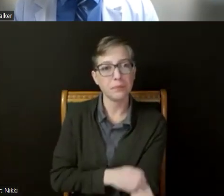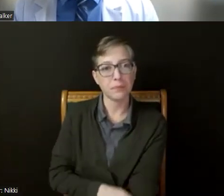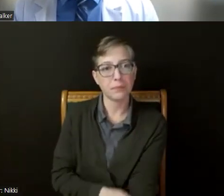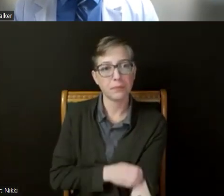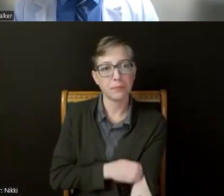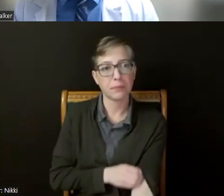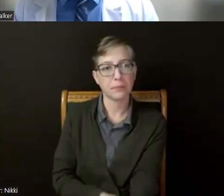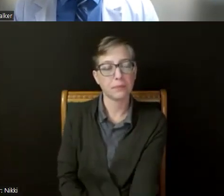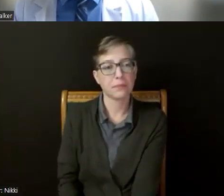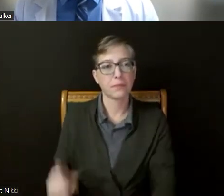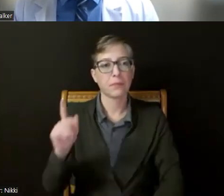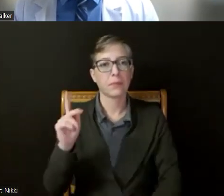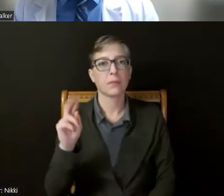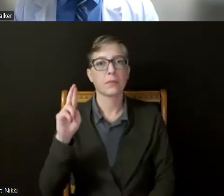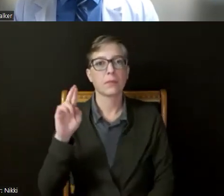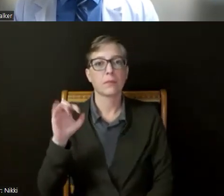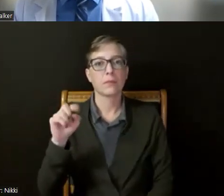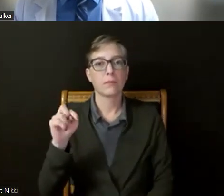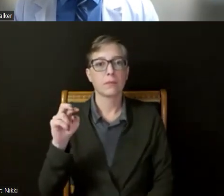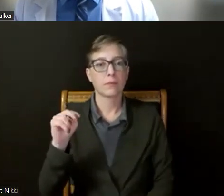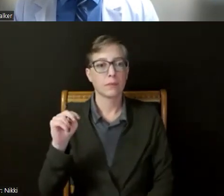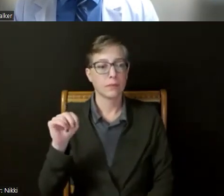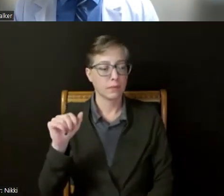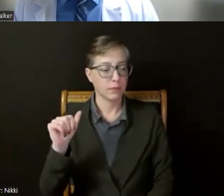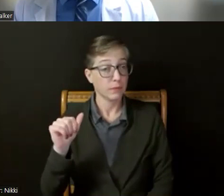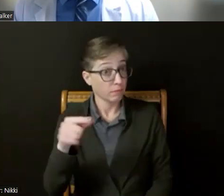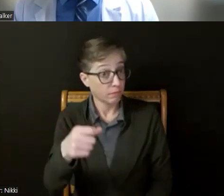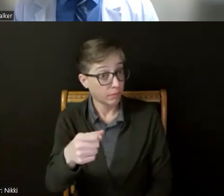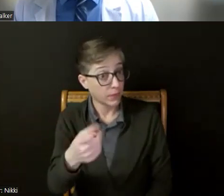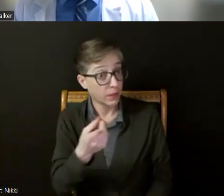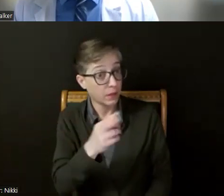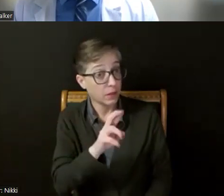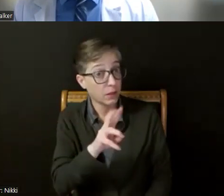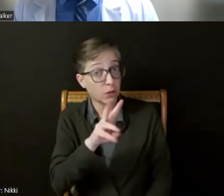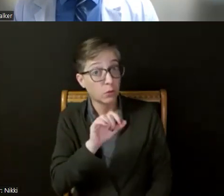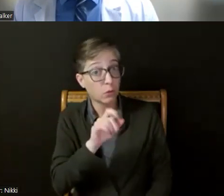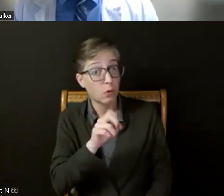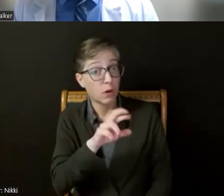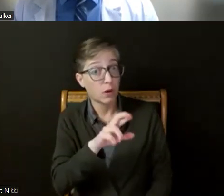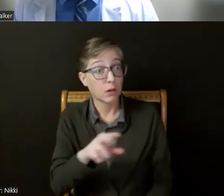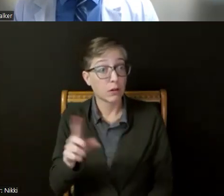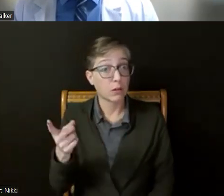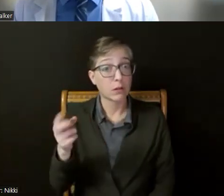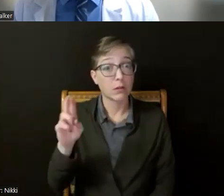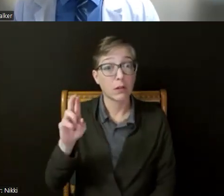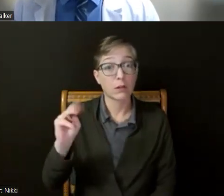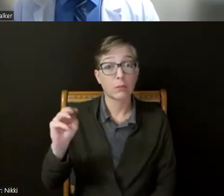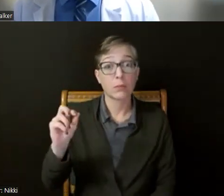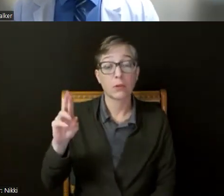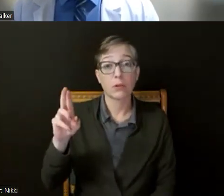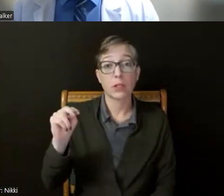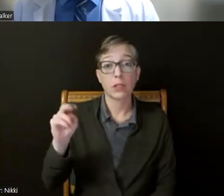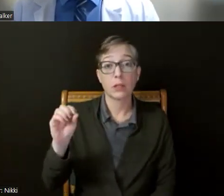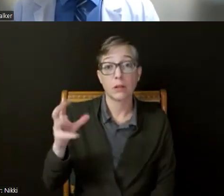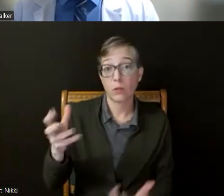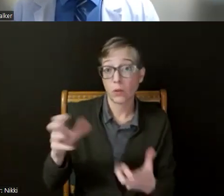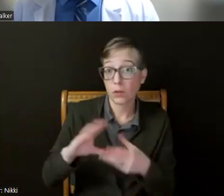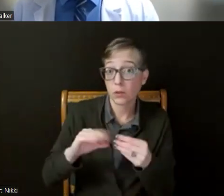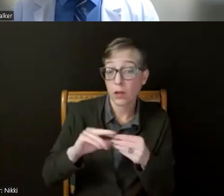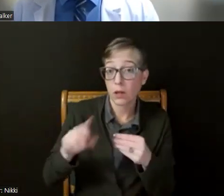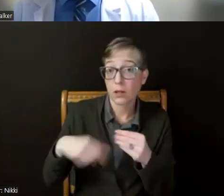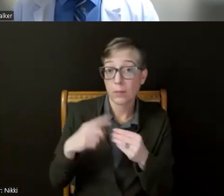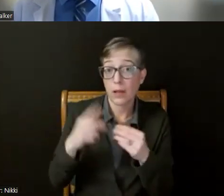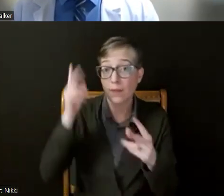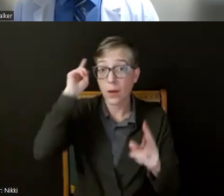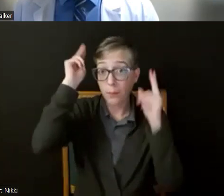Dr. Walker or Dr. Marino, do you want to kind of mention now your barbers initiative that's being done as part